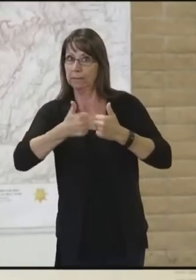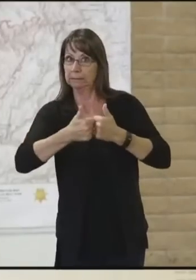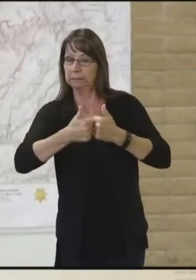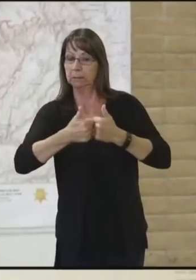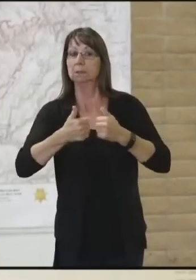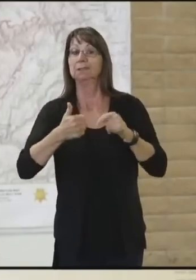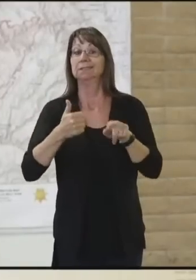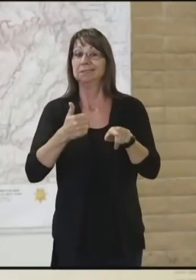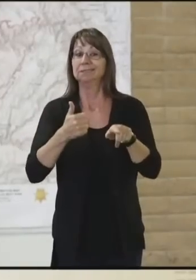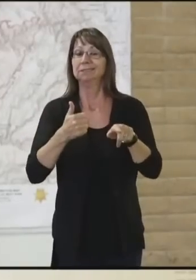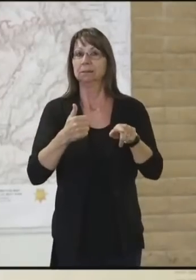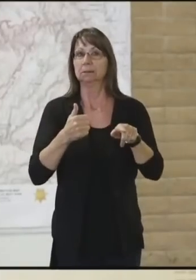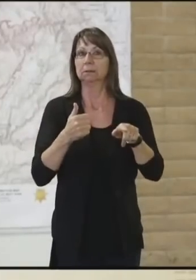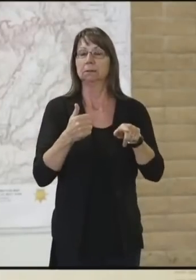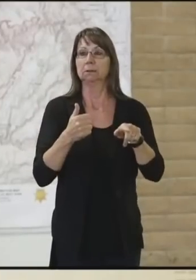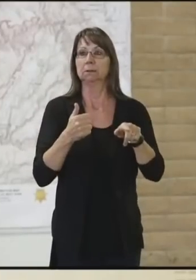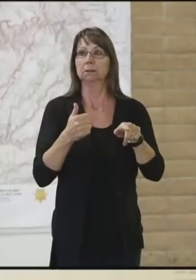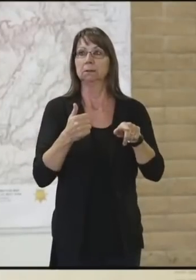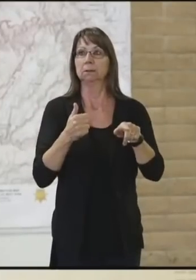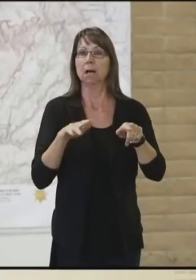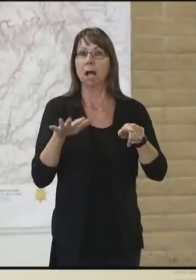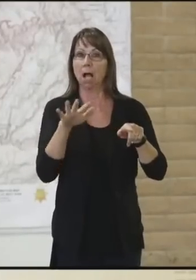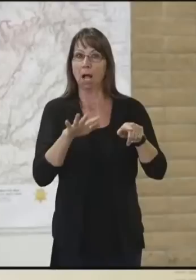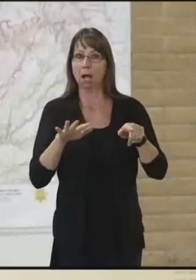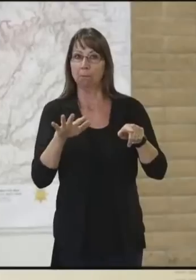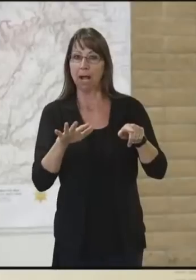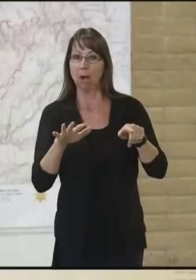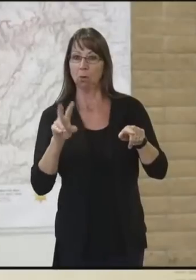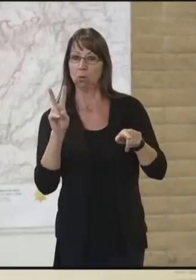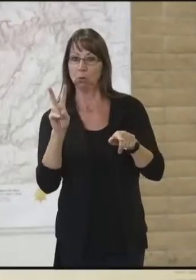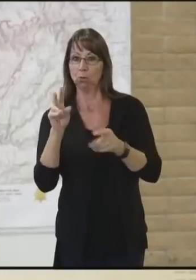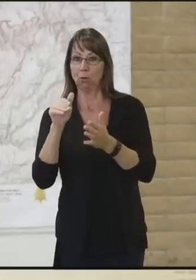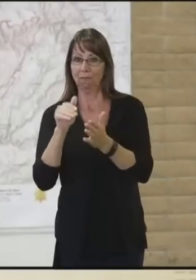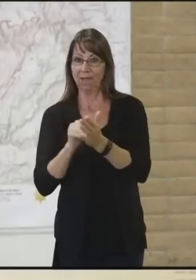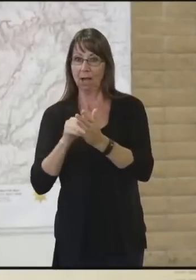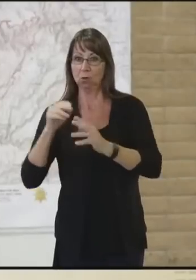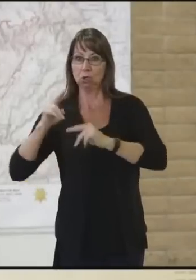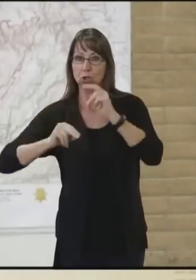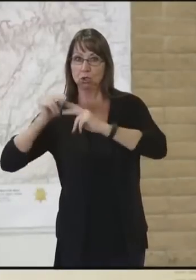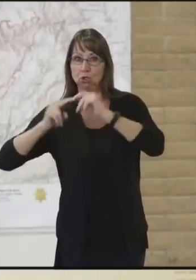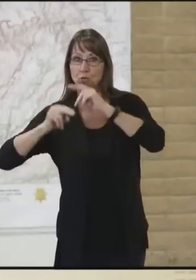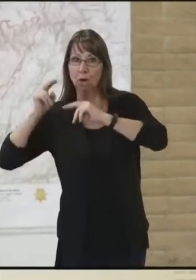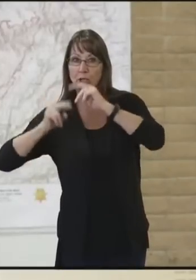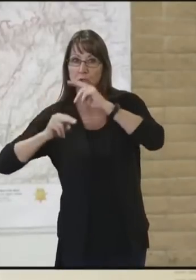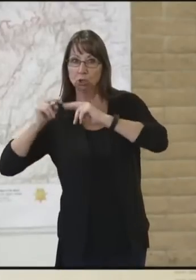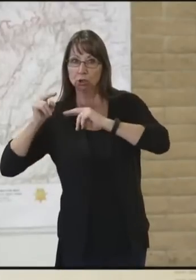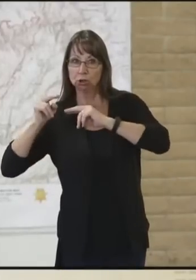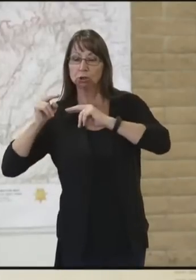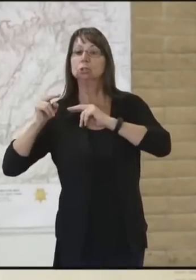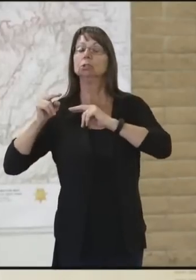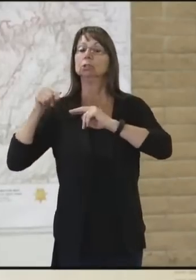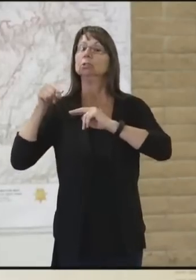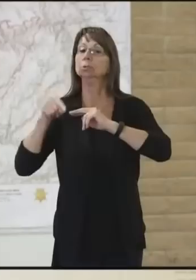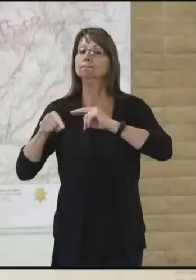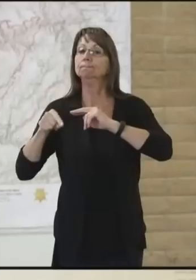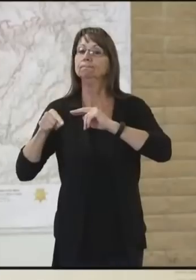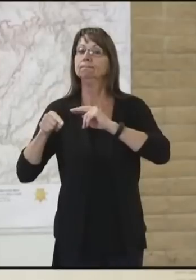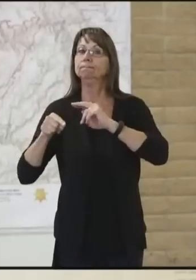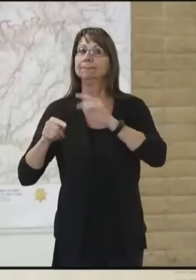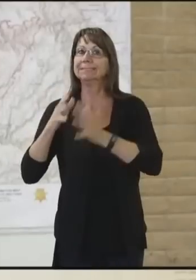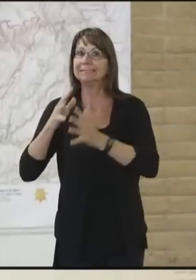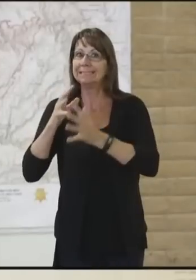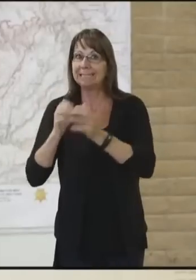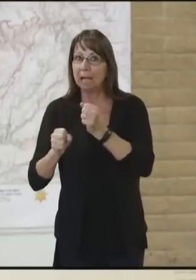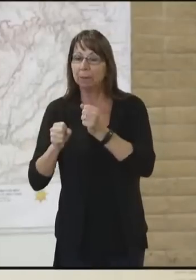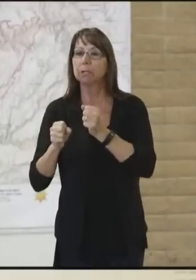Approximately 2,000 structures from a damage assessment, a windshield damage assessment that was done yesterday, were either